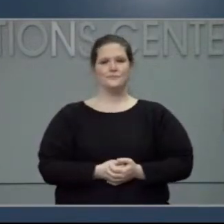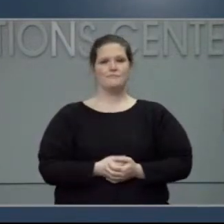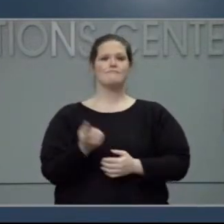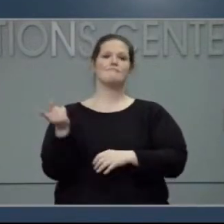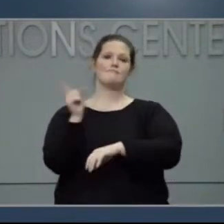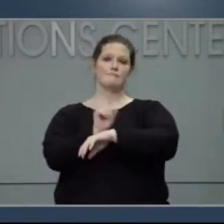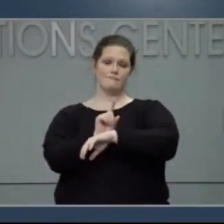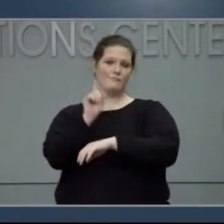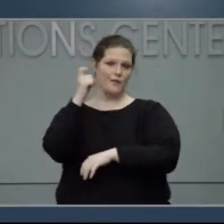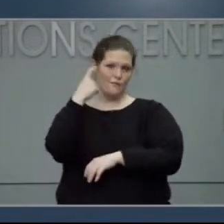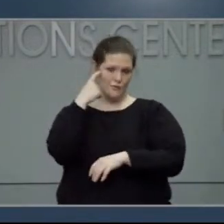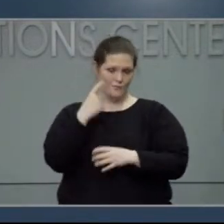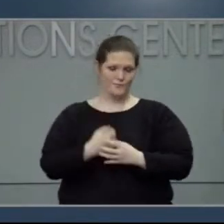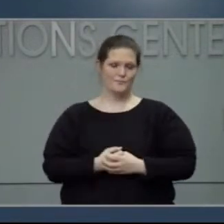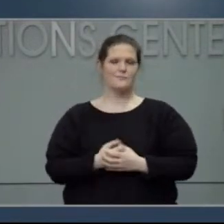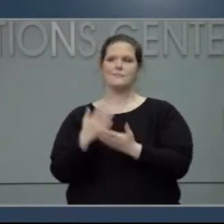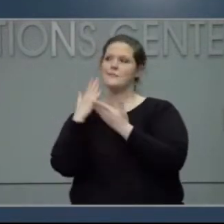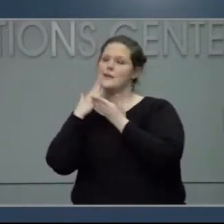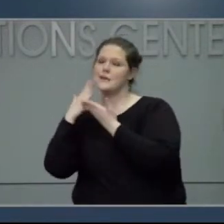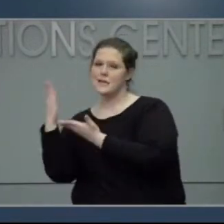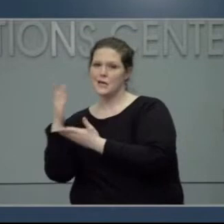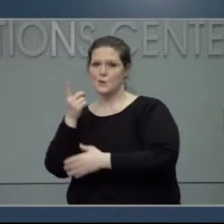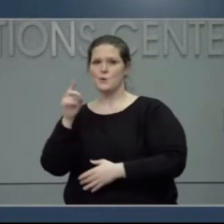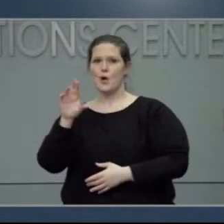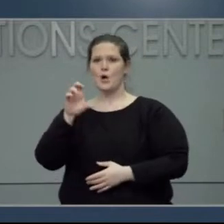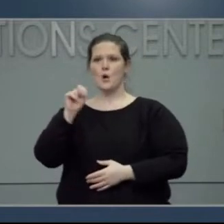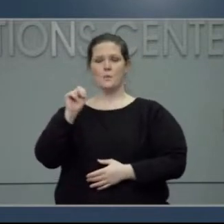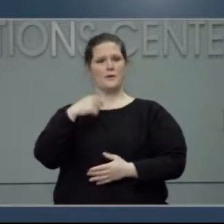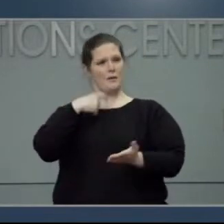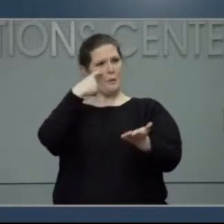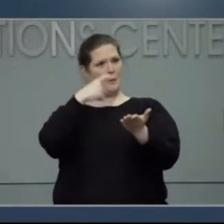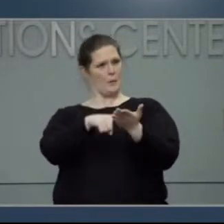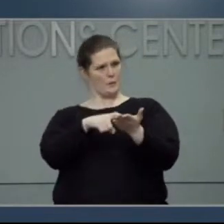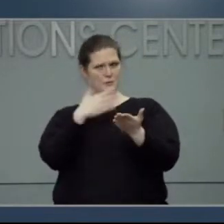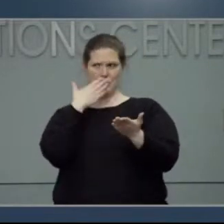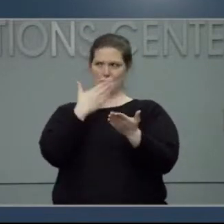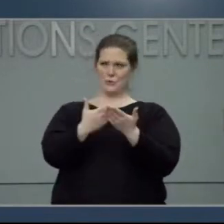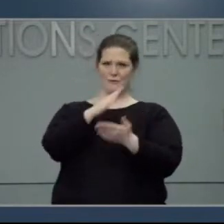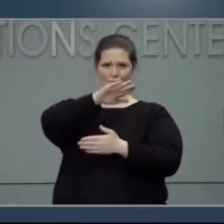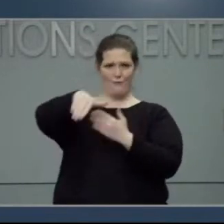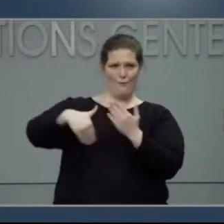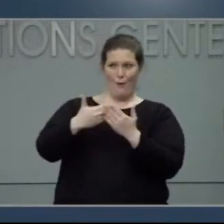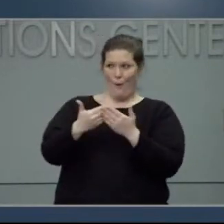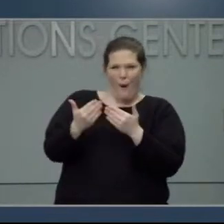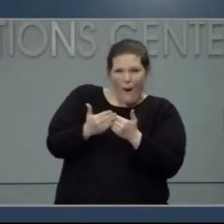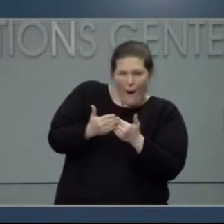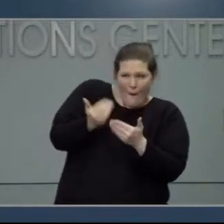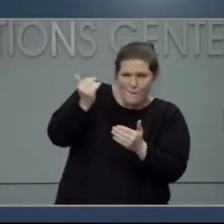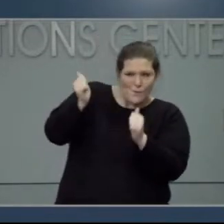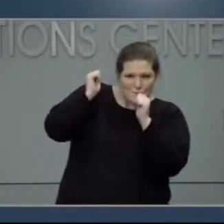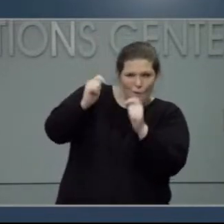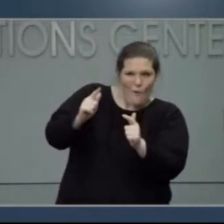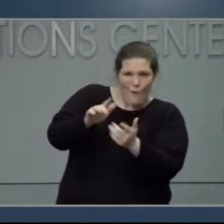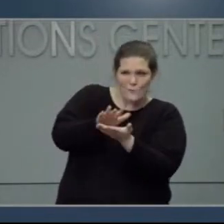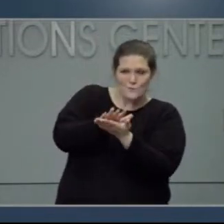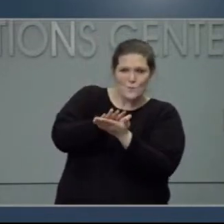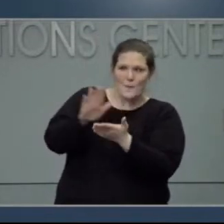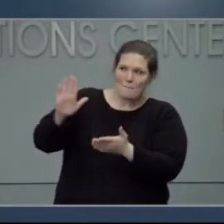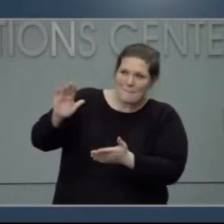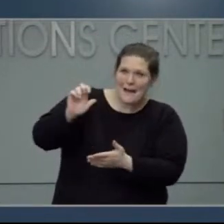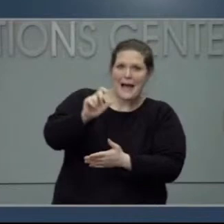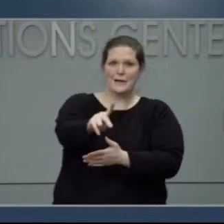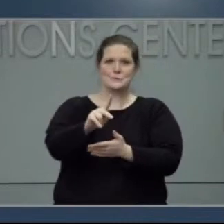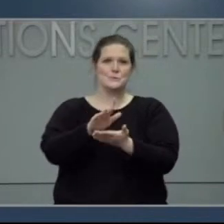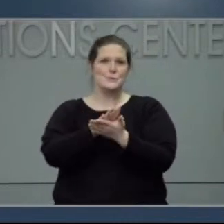Thanks, Dr. Cohen. It's great to see that almost every school has returned to in-person instruction. And we know how